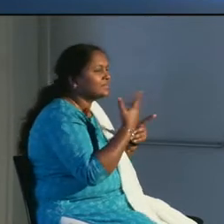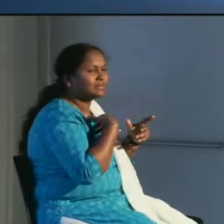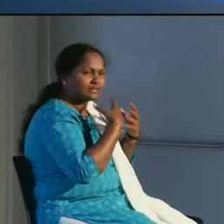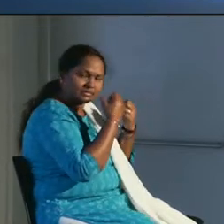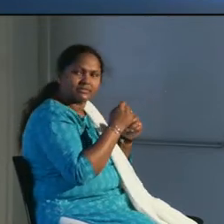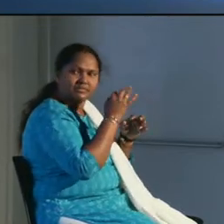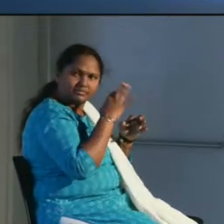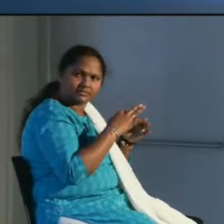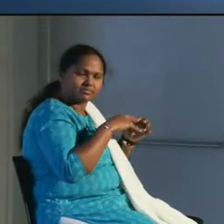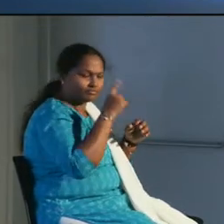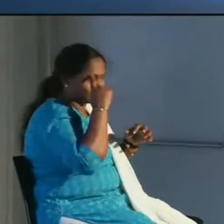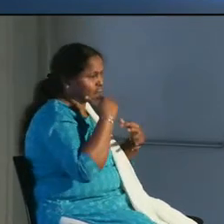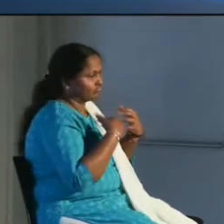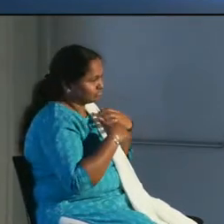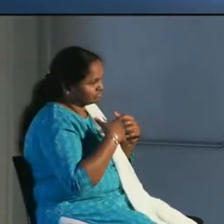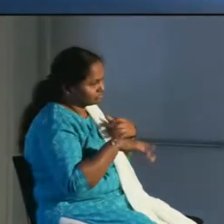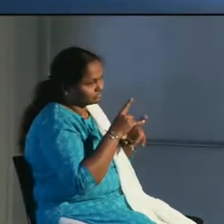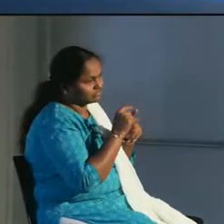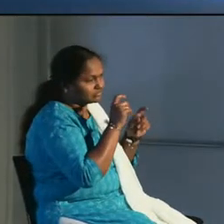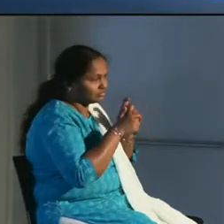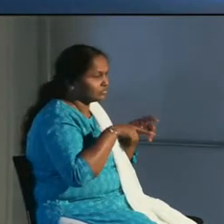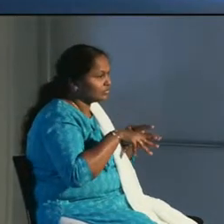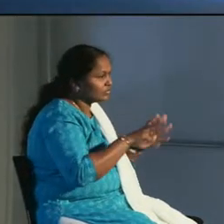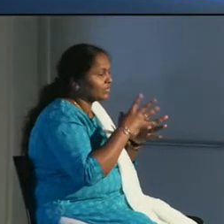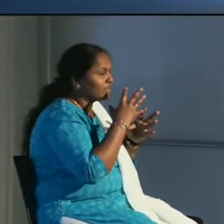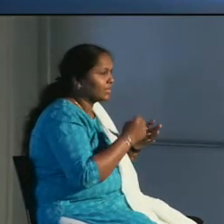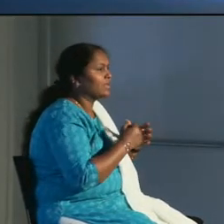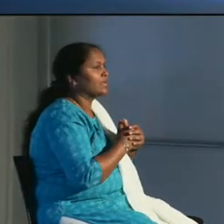that could be a really interesting way to,